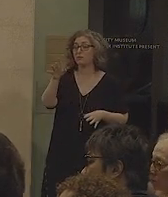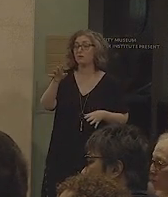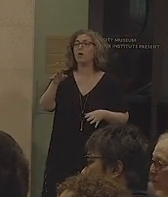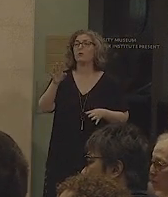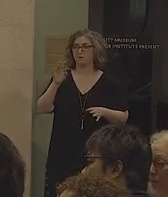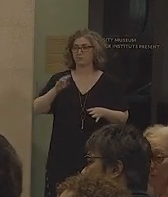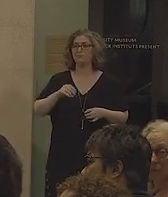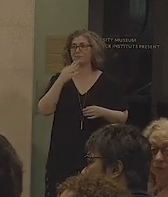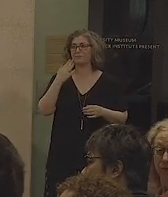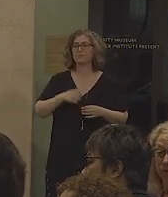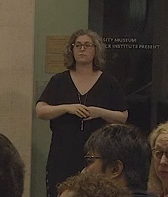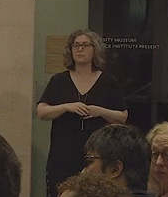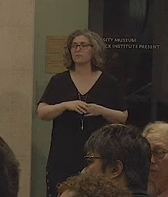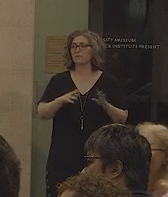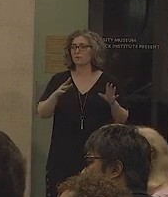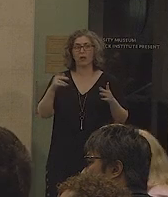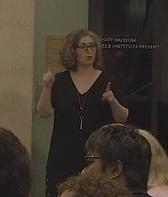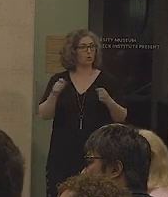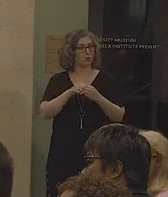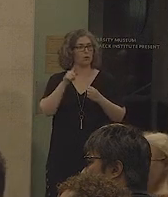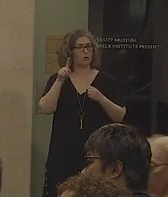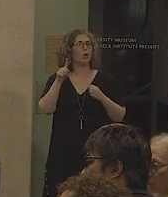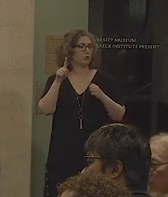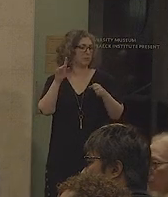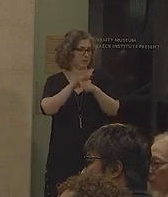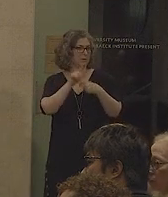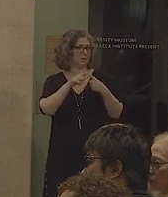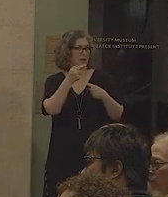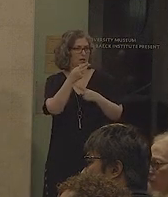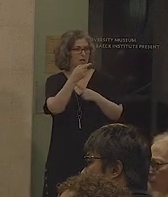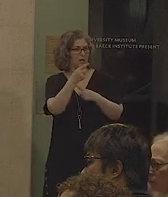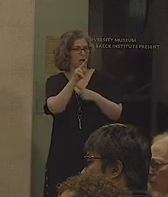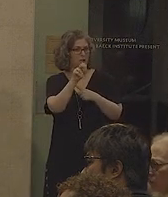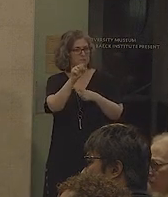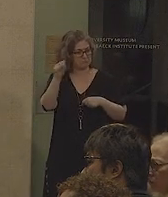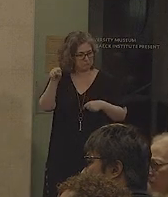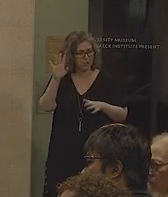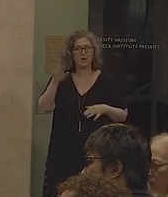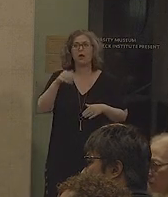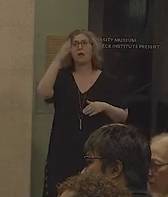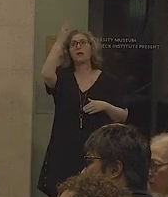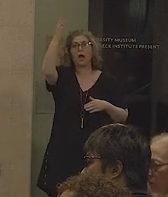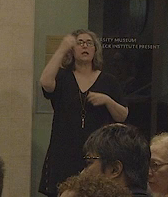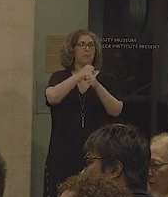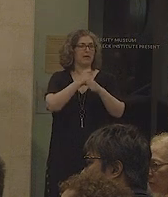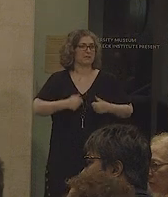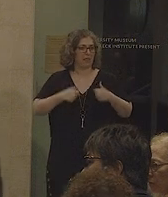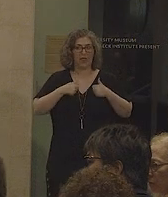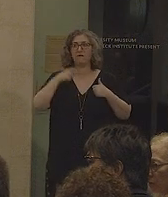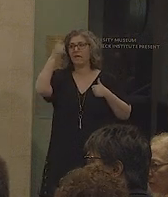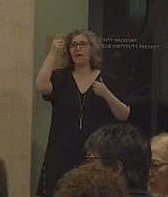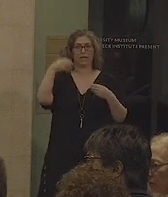I think I can try. I said, I agree with you completely about guns. I want to say God is the creator of life.